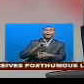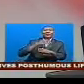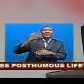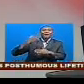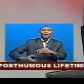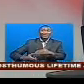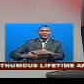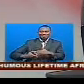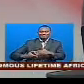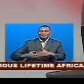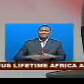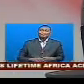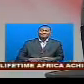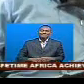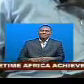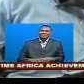ended at Sekondi.